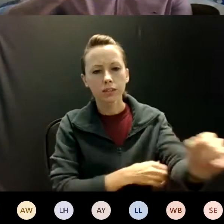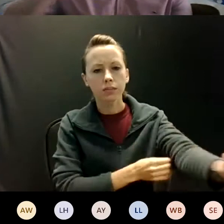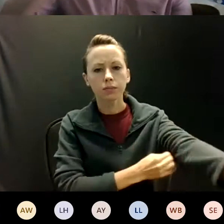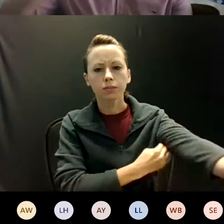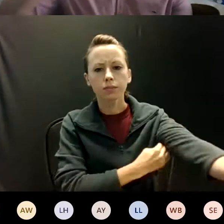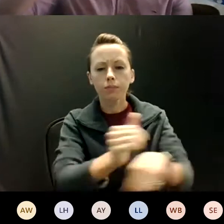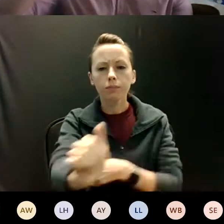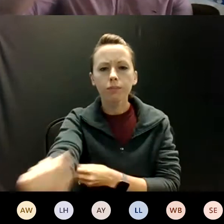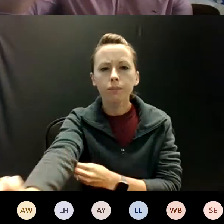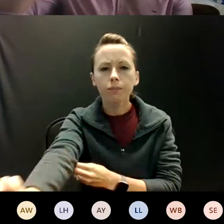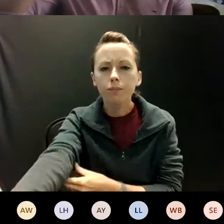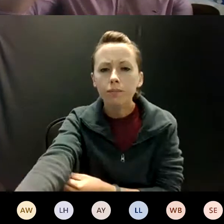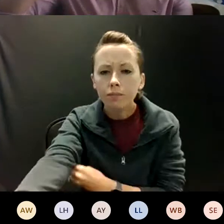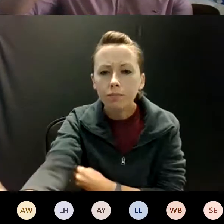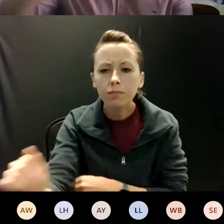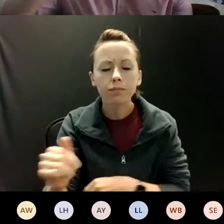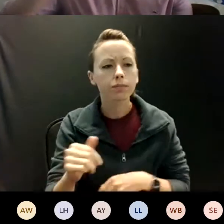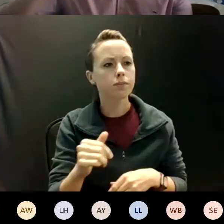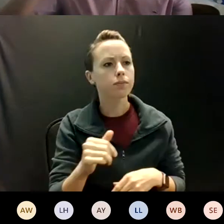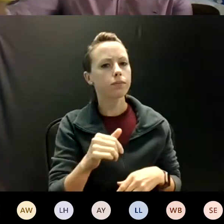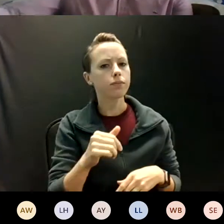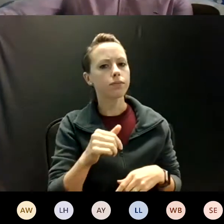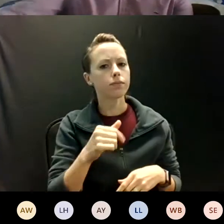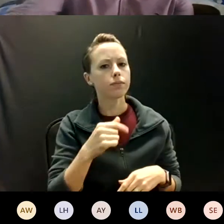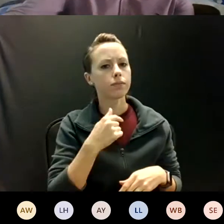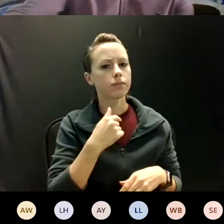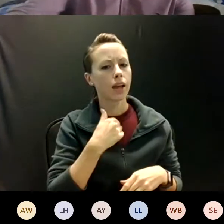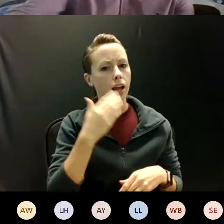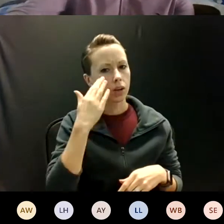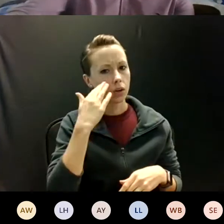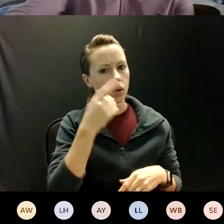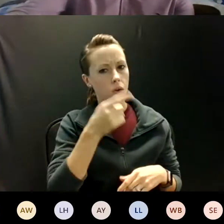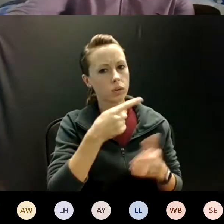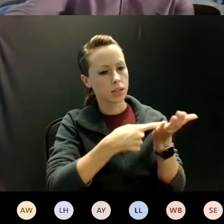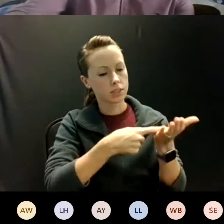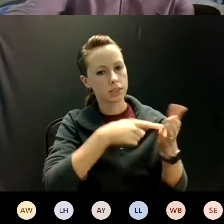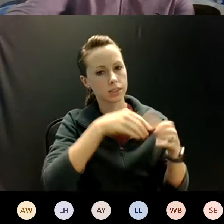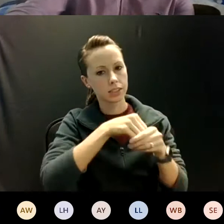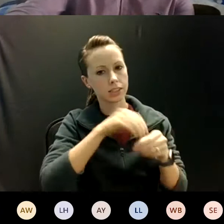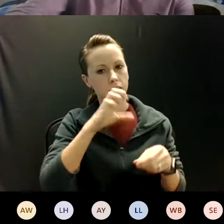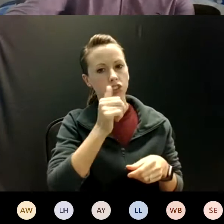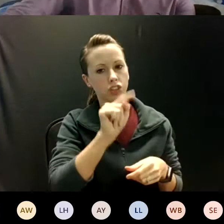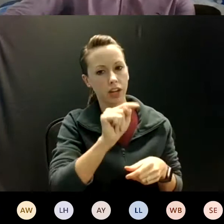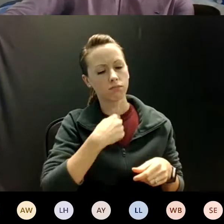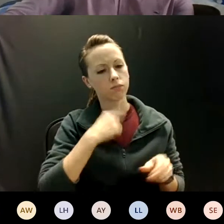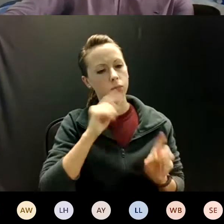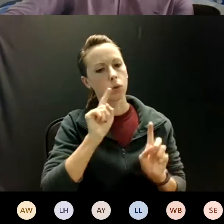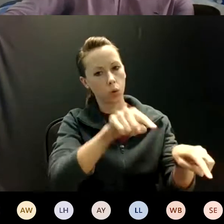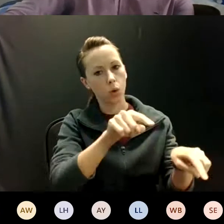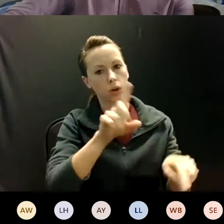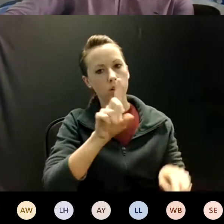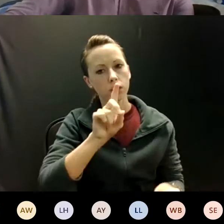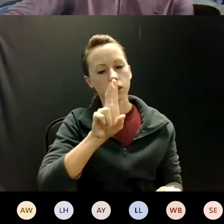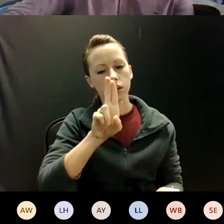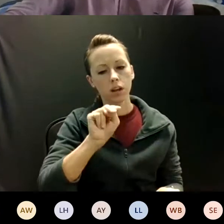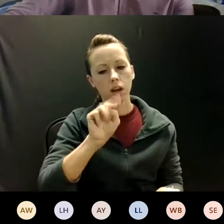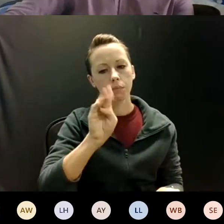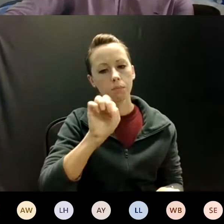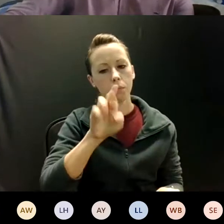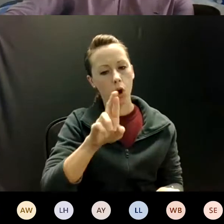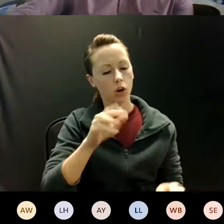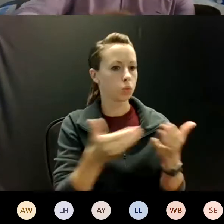So I was briefly talking about this in the chat, but I too, like Logan, am from Fayette County. I go to Dunbar as well. So we're new to the whole